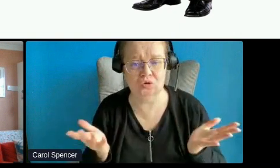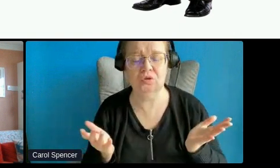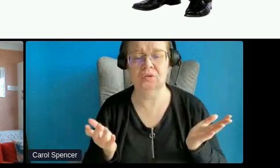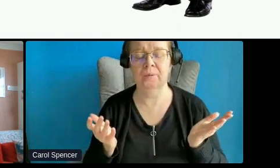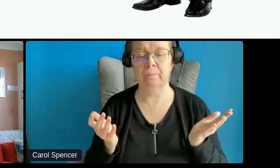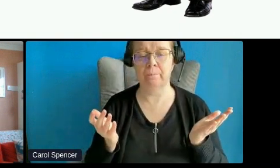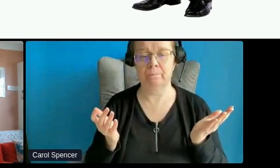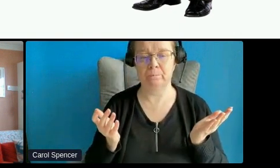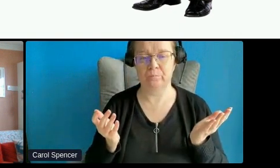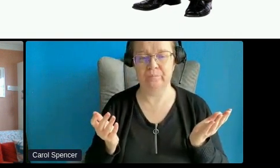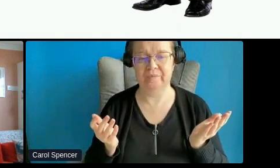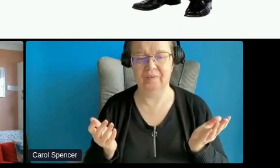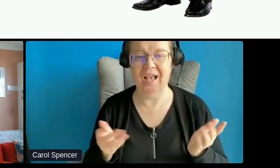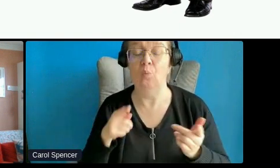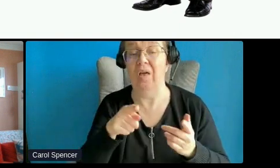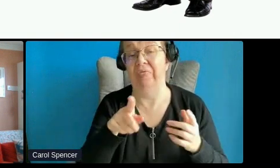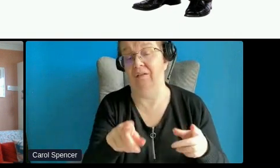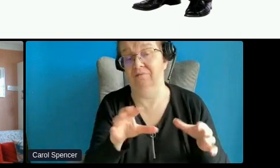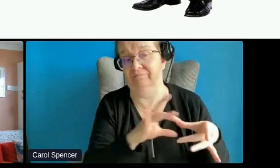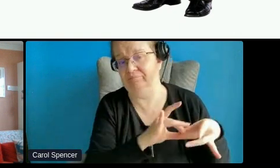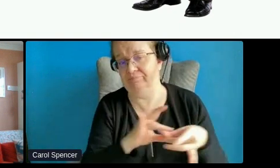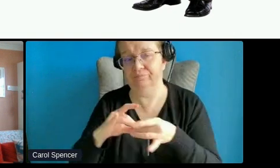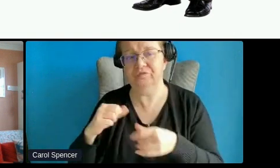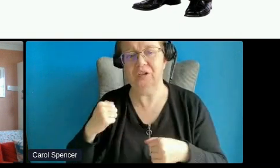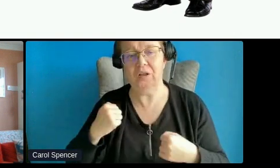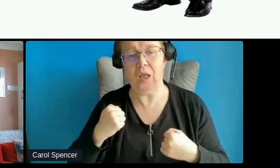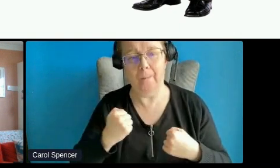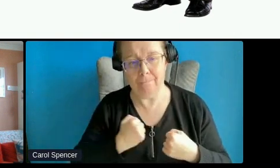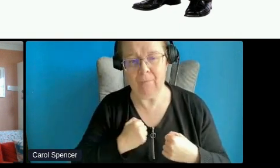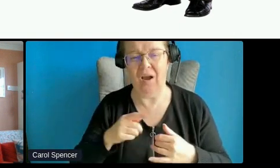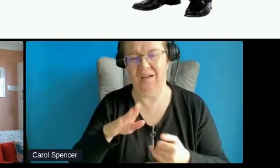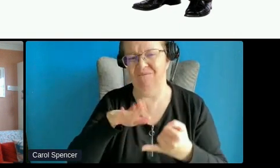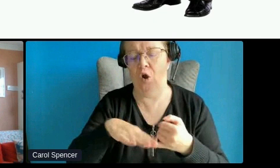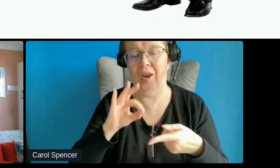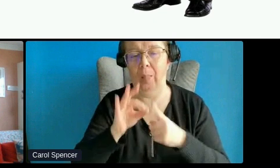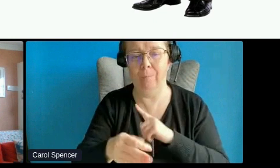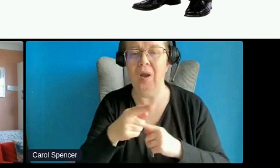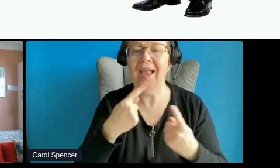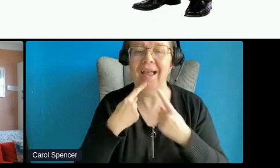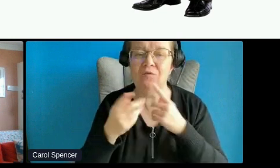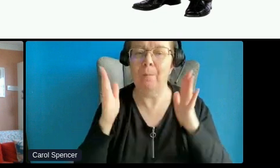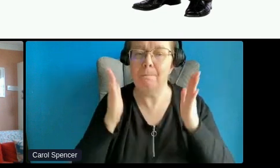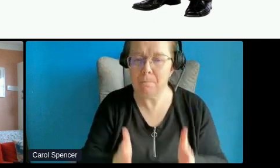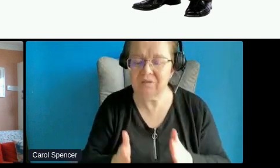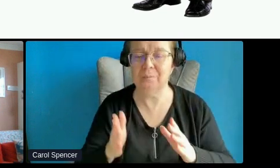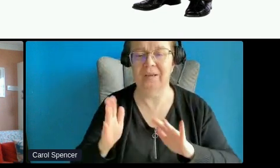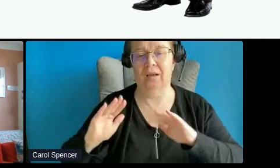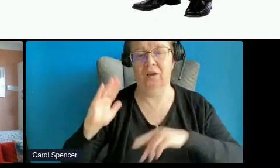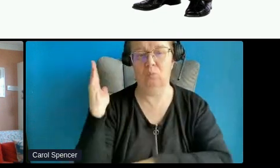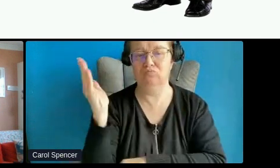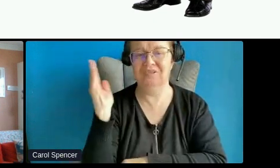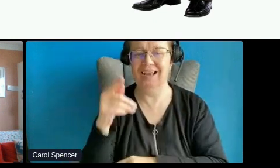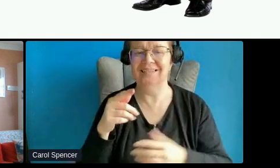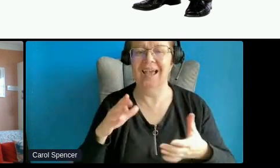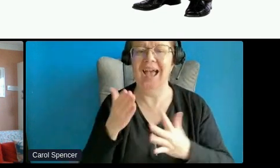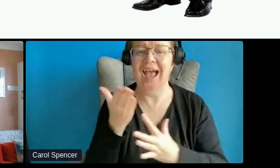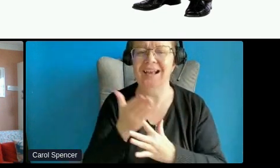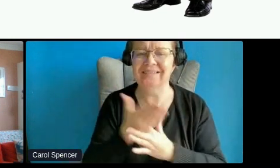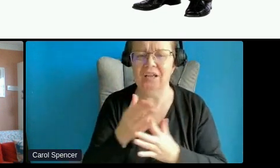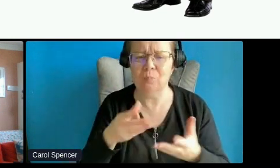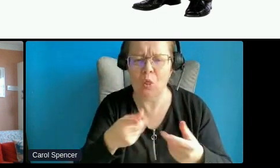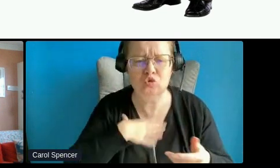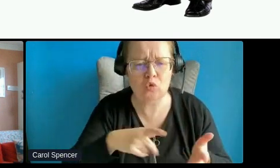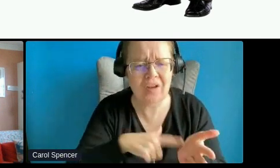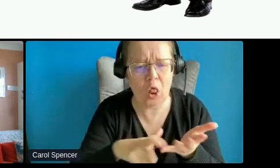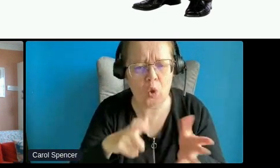And that goes on to my final point here, which is that information must be presented in accessible formats with alternative formats readily available. I believe you were going to say something there, Lucy. I